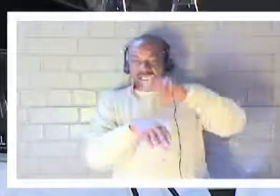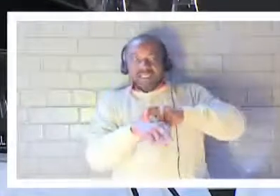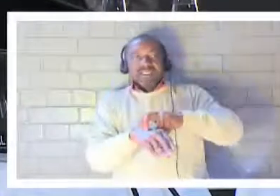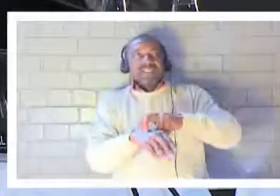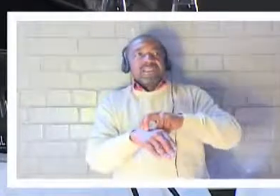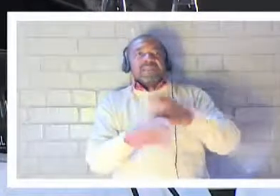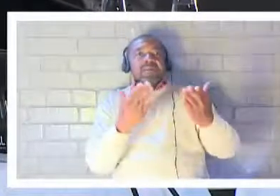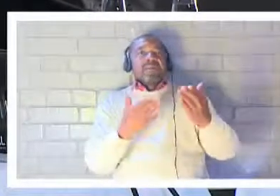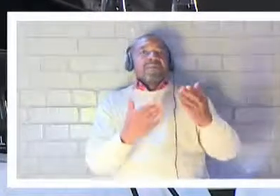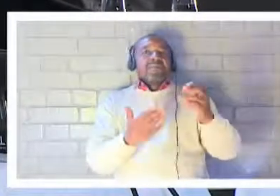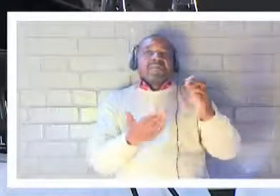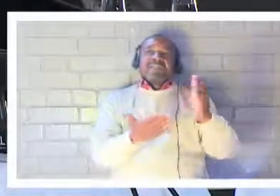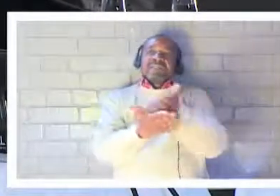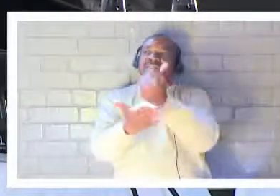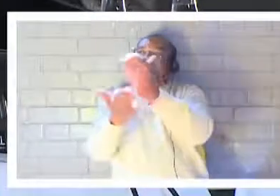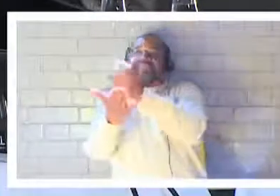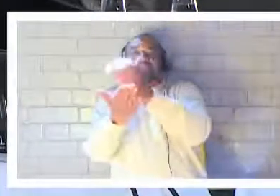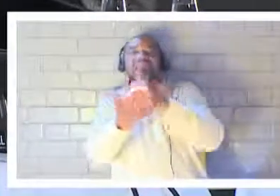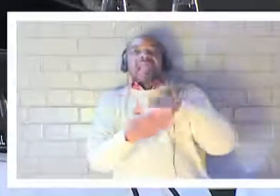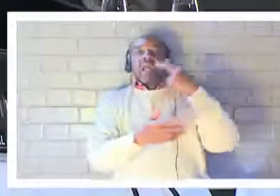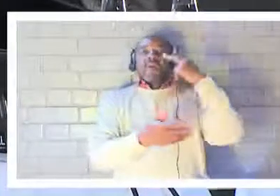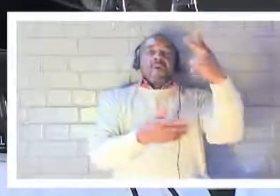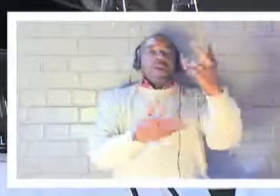I see,